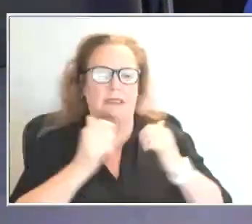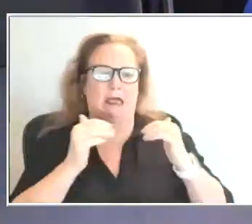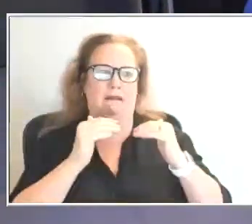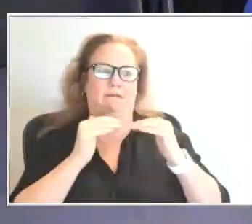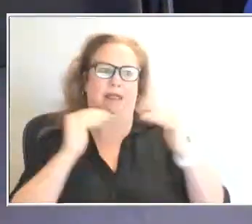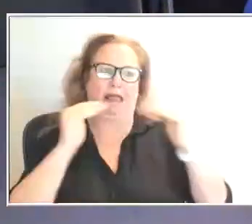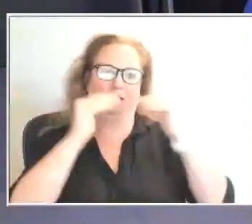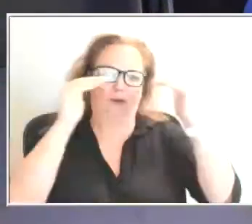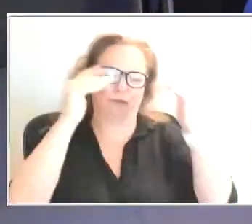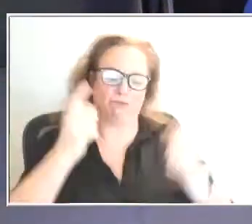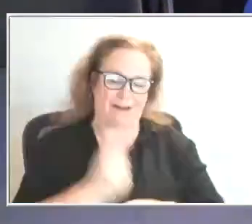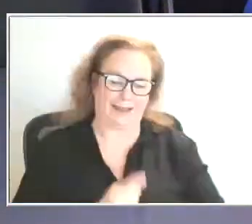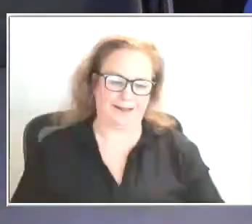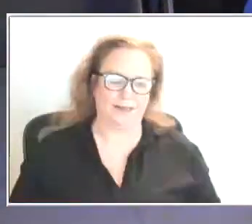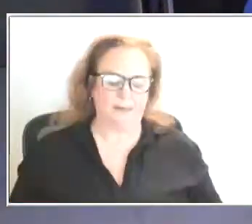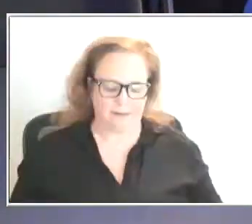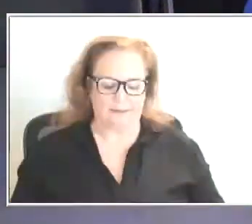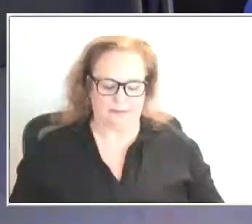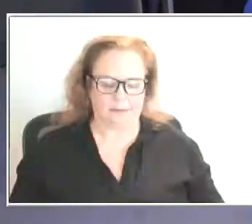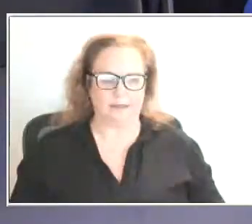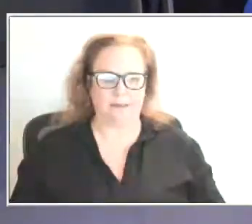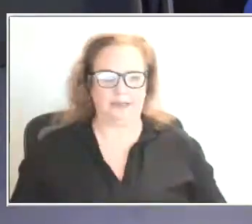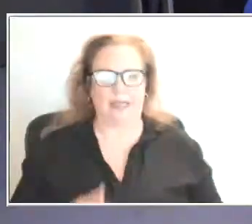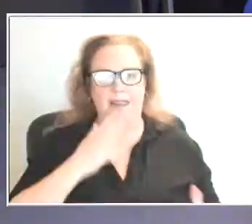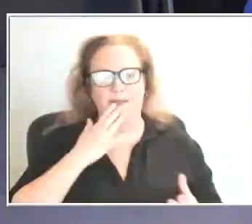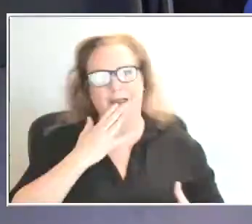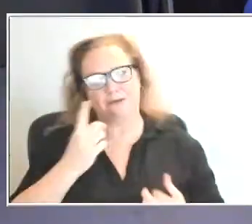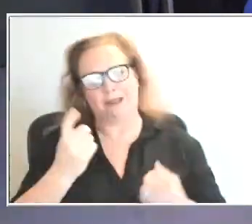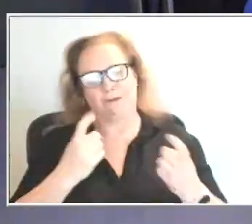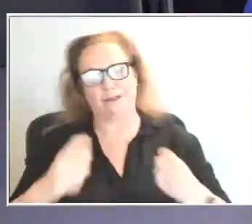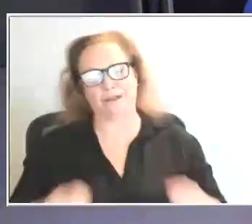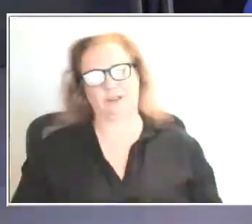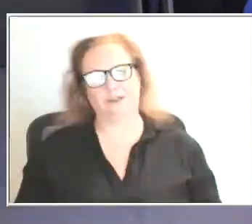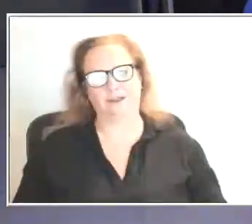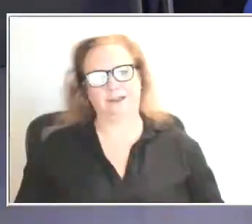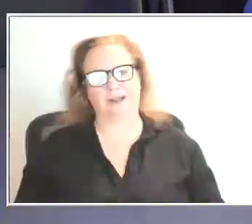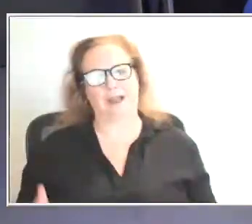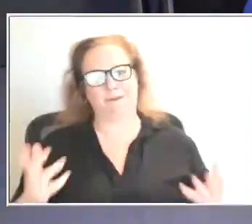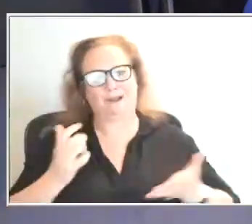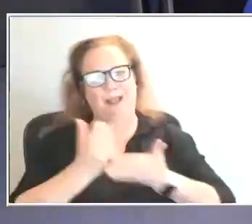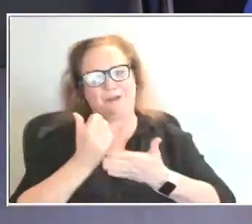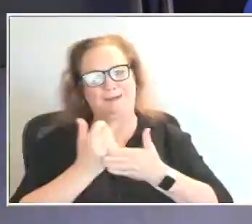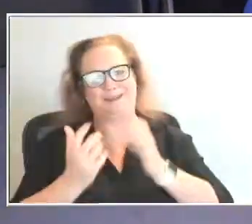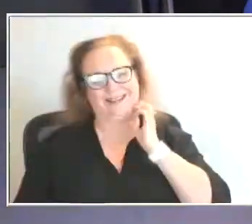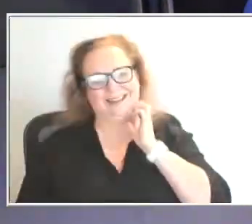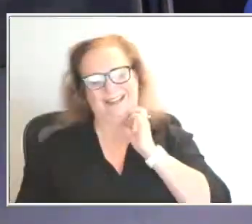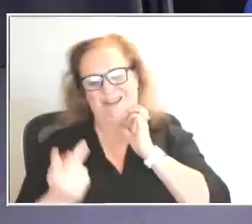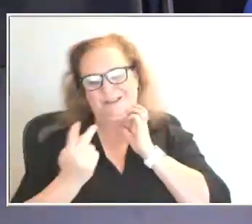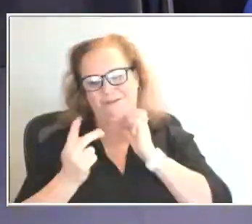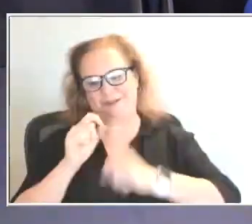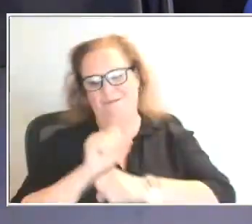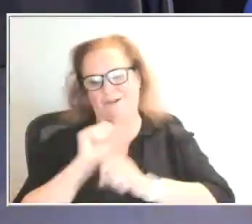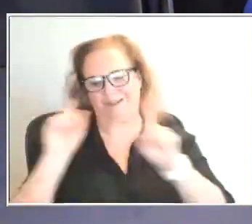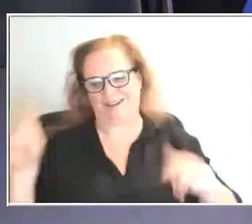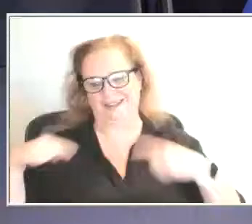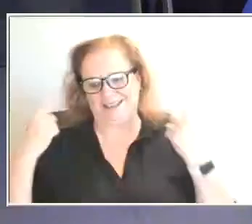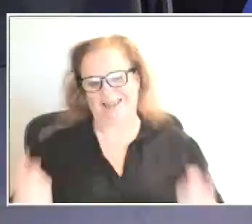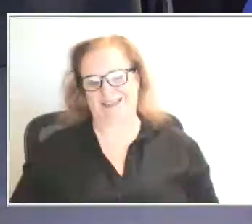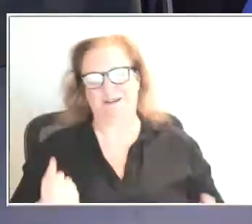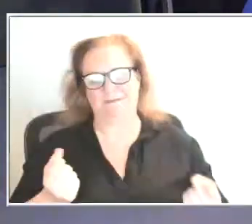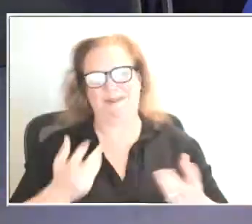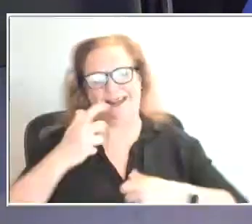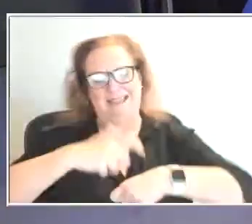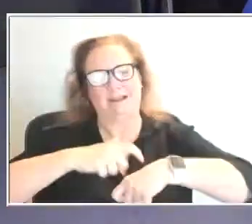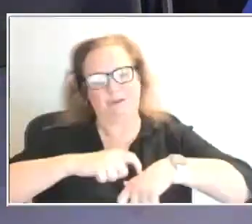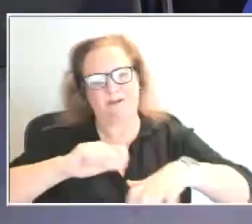Yeah. Thanks for that one. Yeah, you're welcome. Yeah. I'm here for you. I've been you and I have worked together many times with you. It's some of my challenging. Sometimes